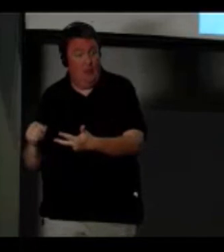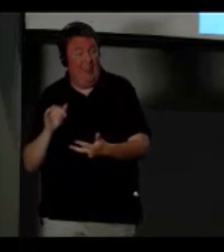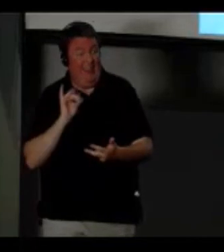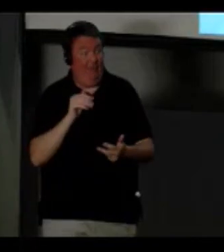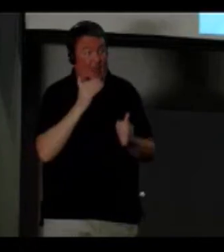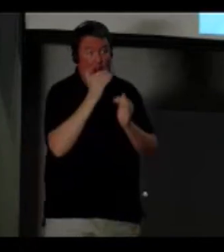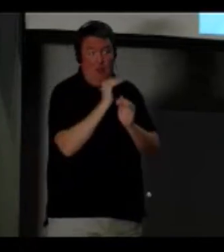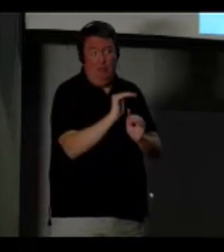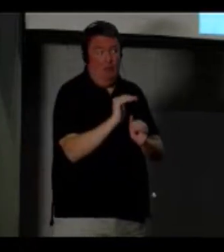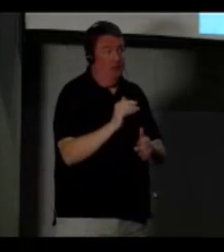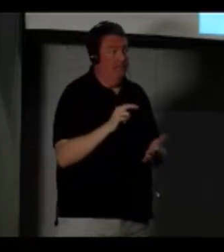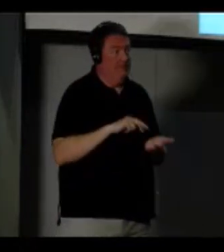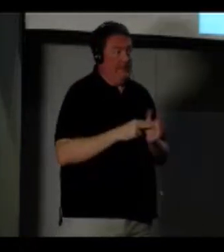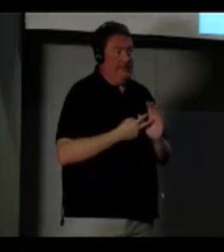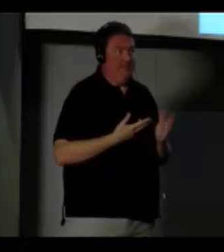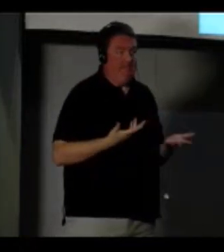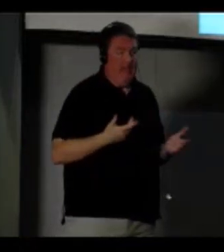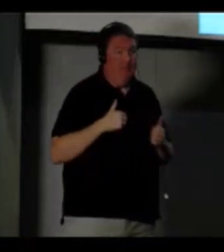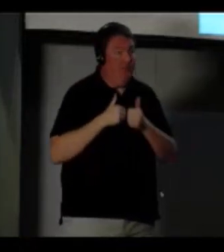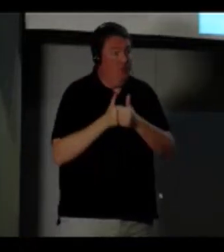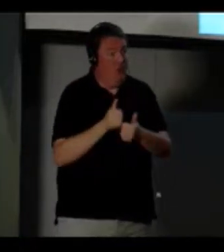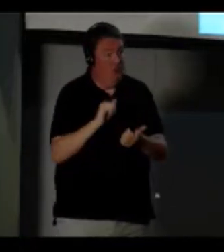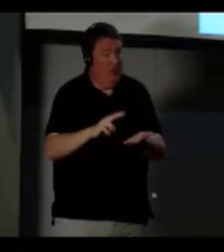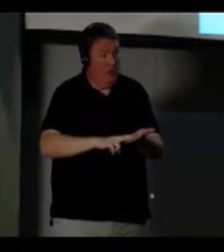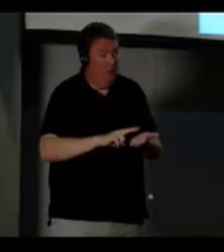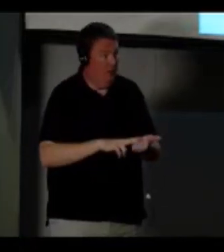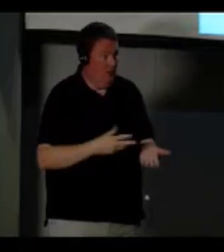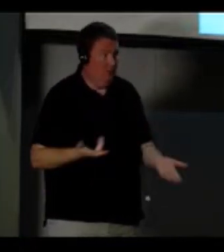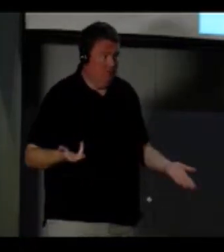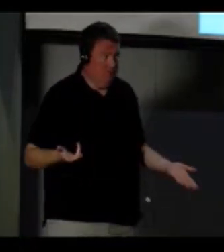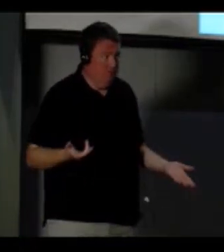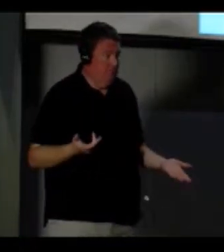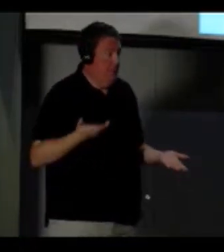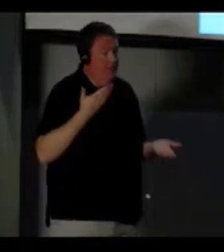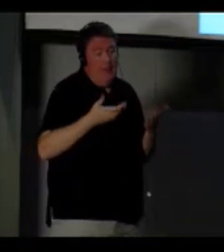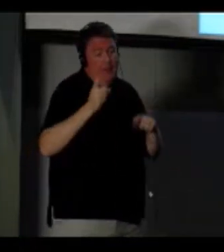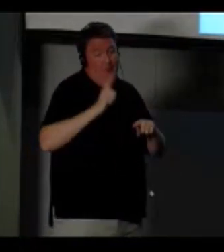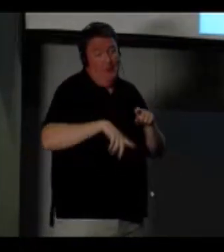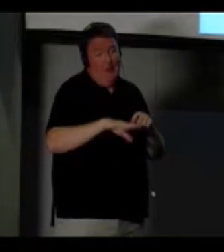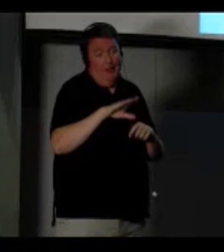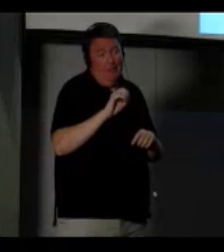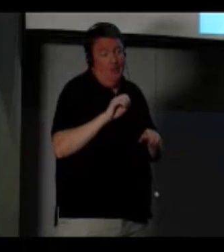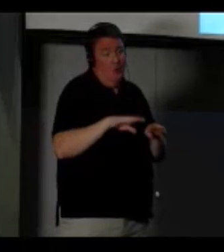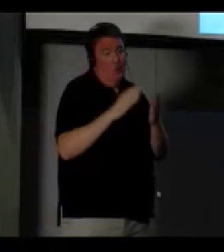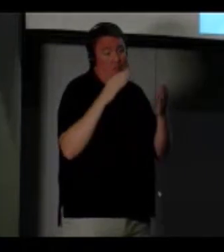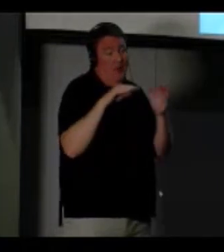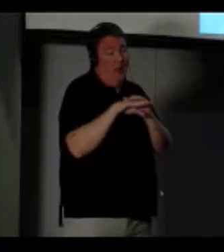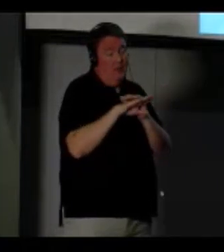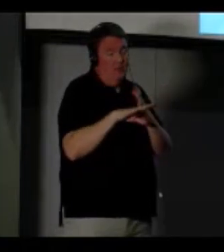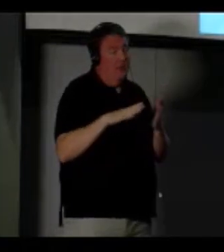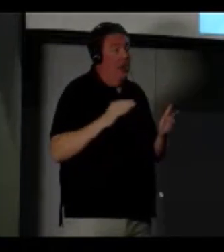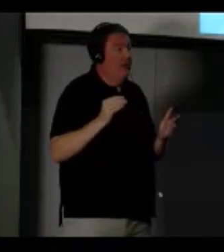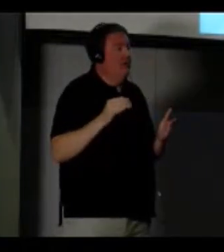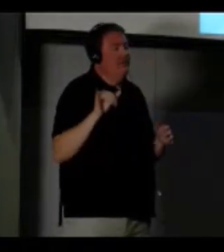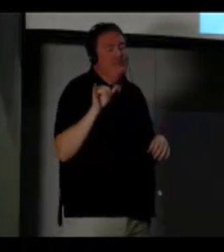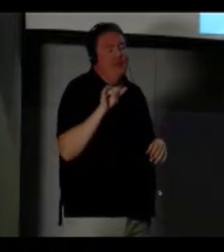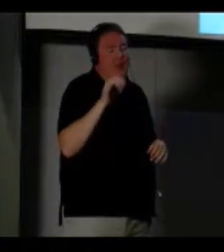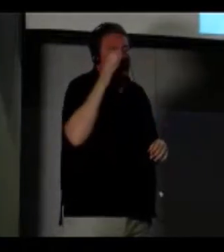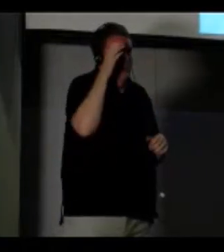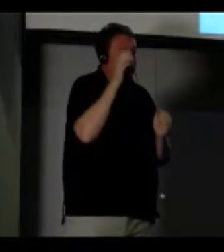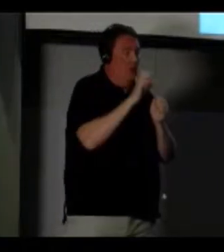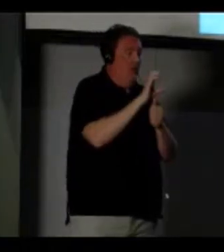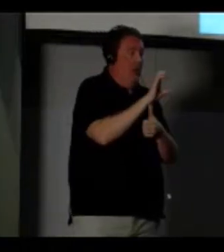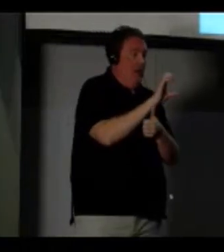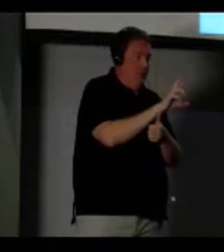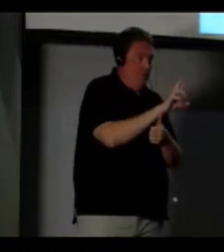not be able to make that content available in a full open access environment. And it's very painstaking, as with copyright, to figure